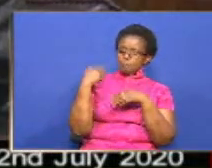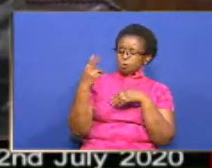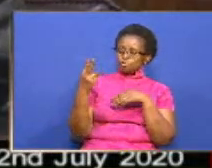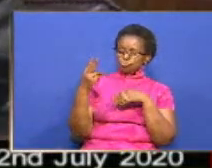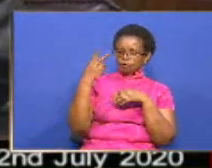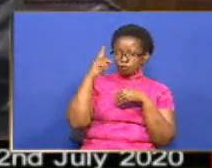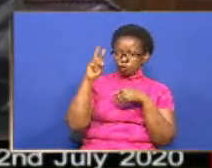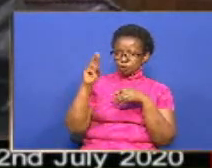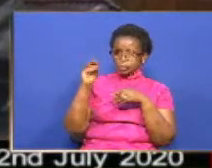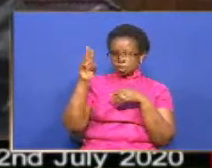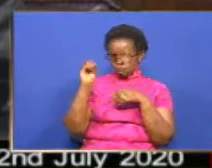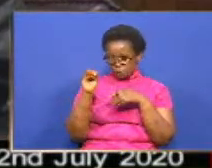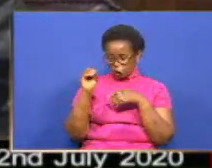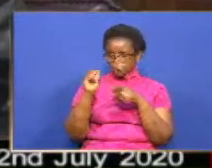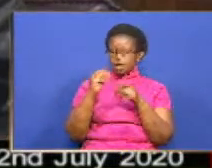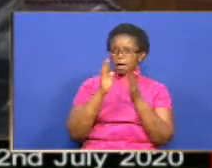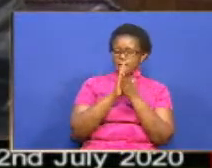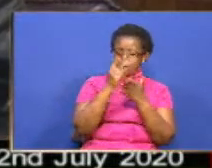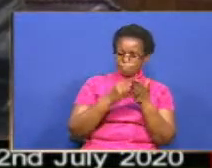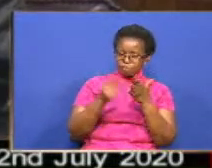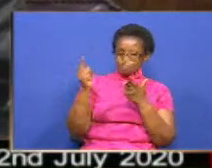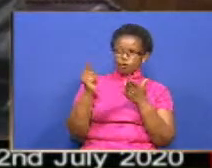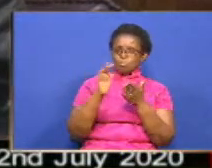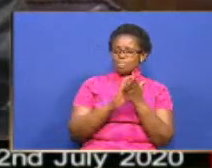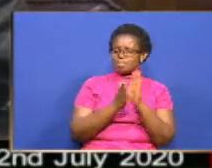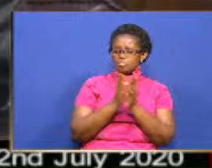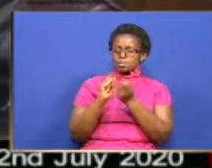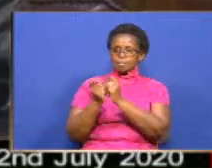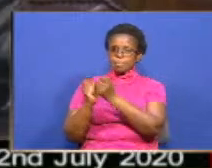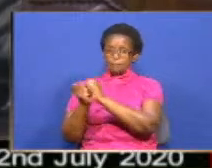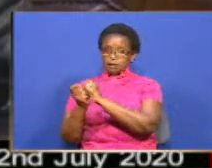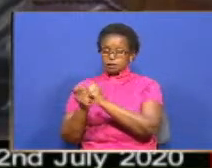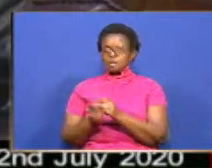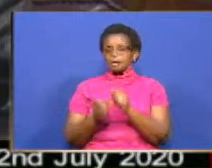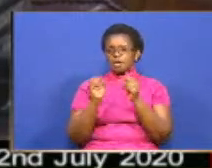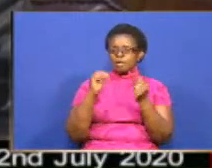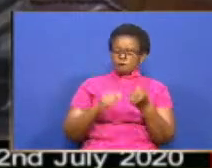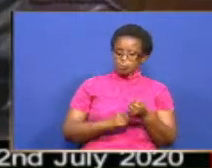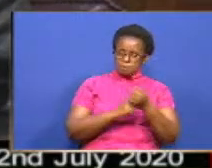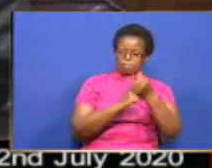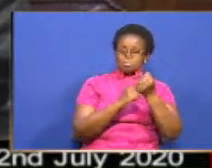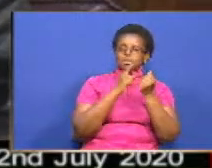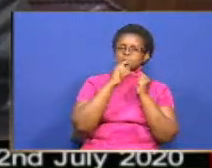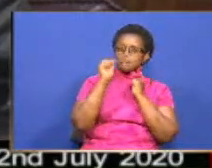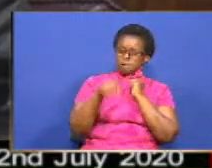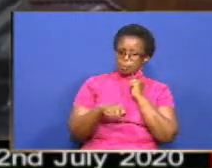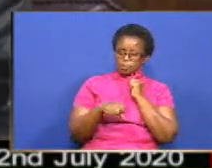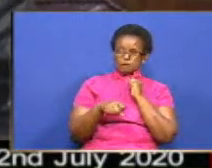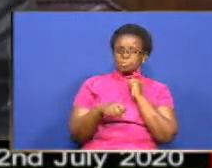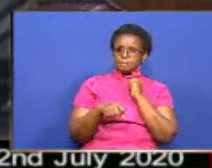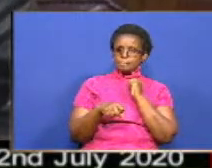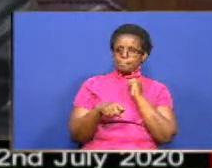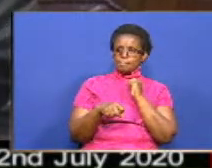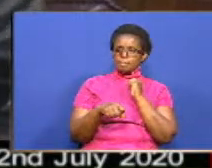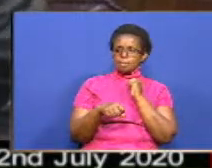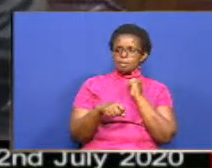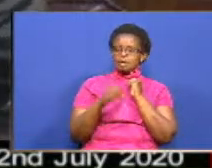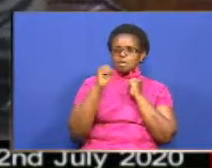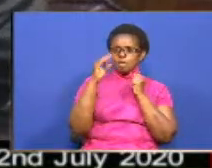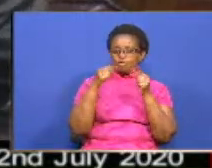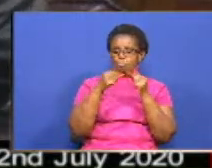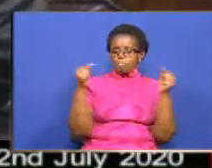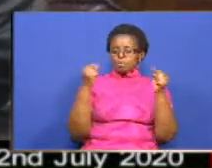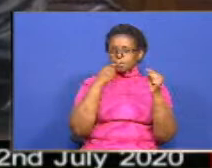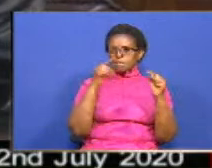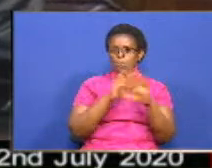2020, and its approval thereof without amendments. Will as many as of that opinion say aye? Aye. Many as of a contrary